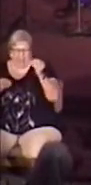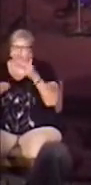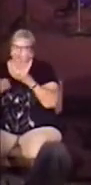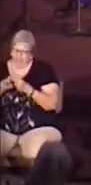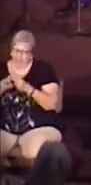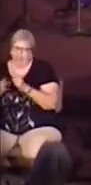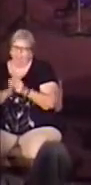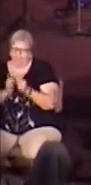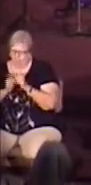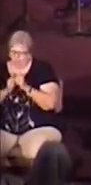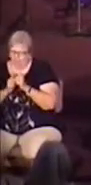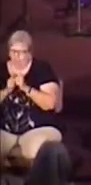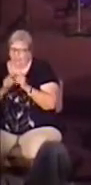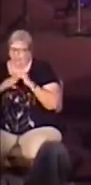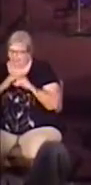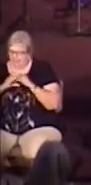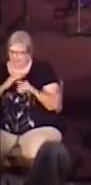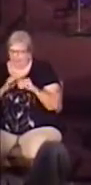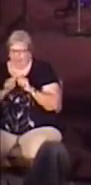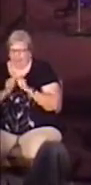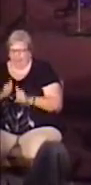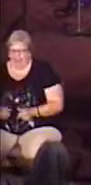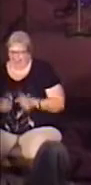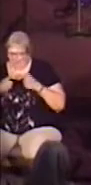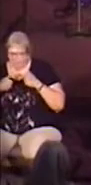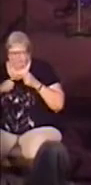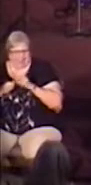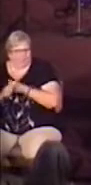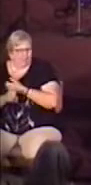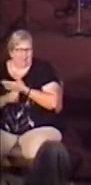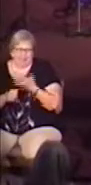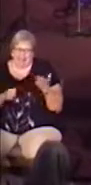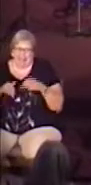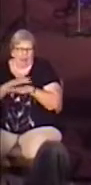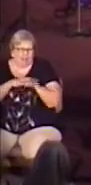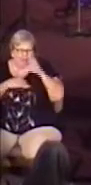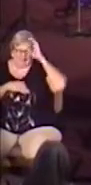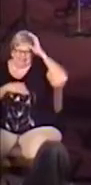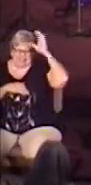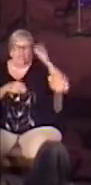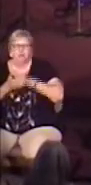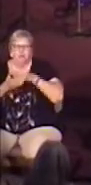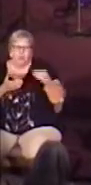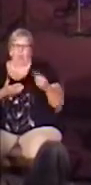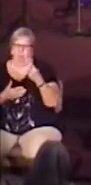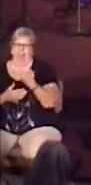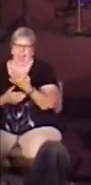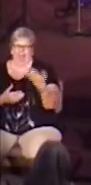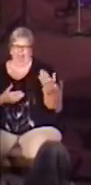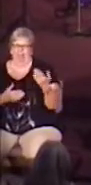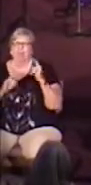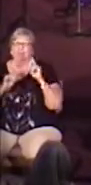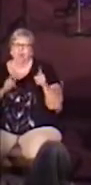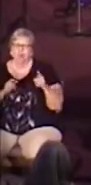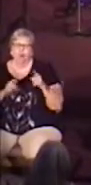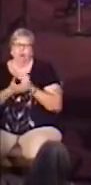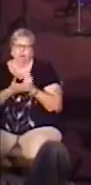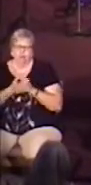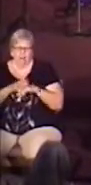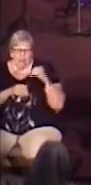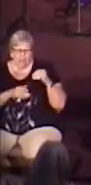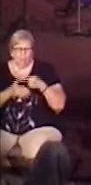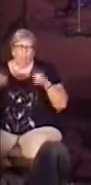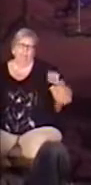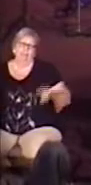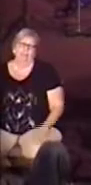your password and your email address and everything under the sun in order to buy this item. And so you go to checkout, and then